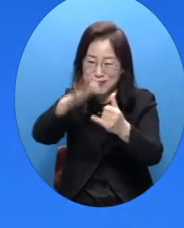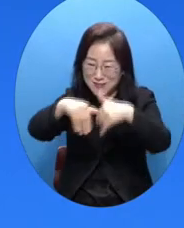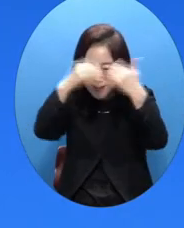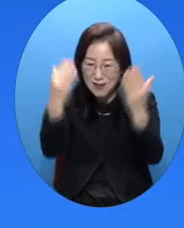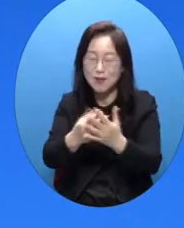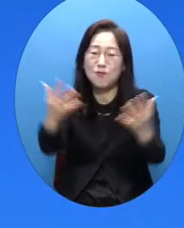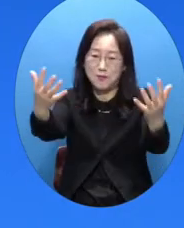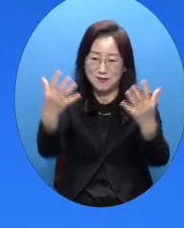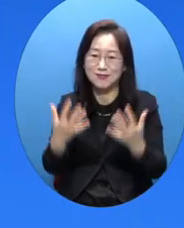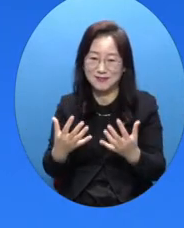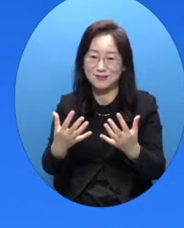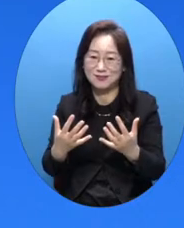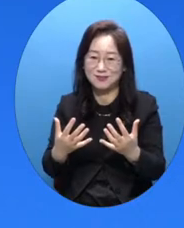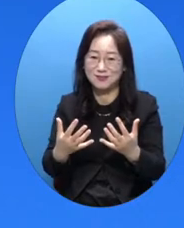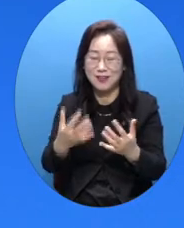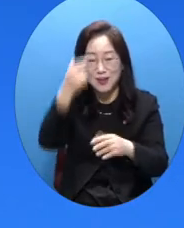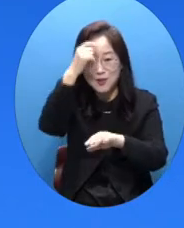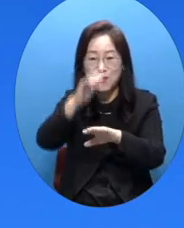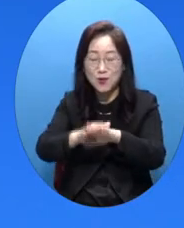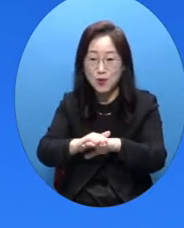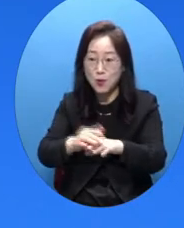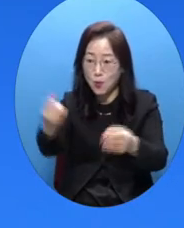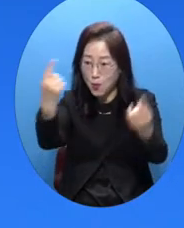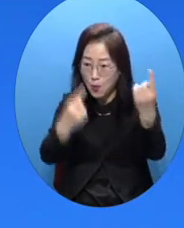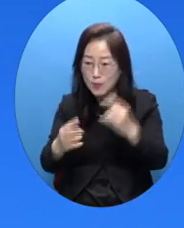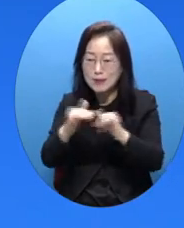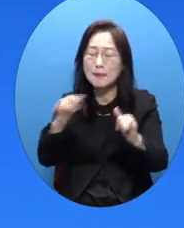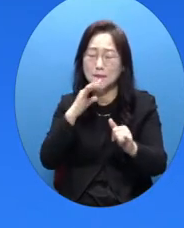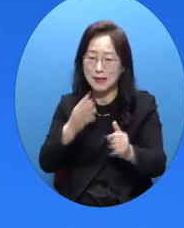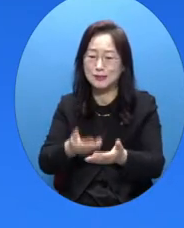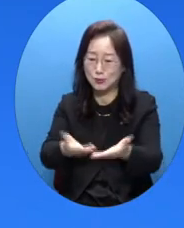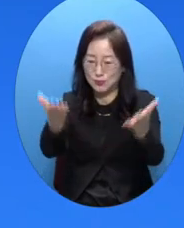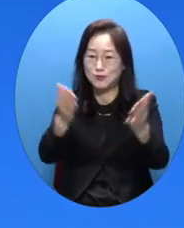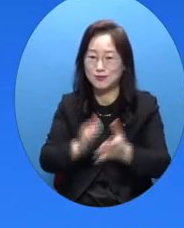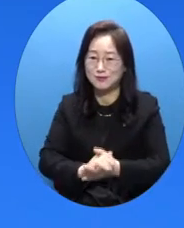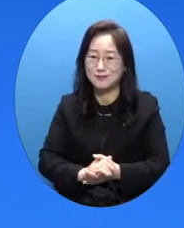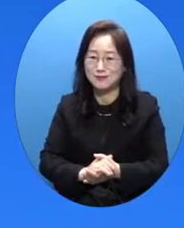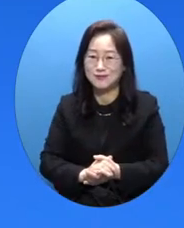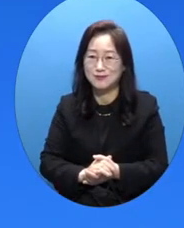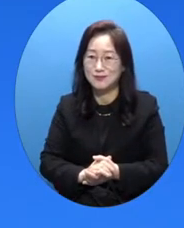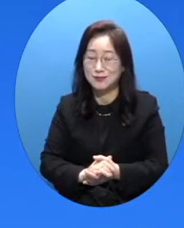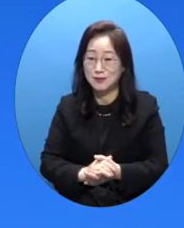with your family members to celebrate Thanksgiving